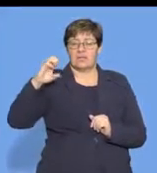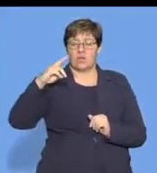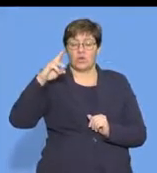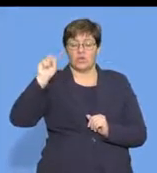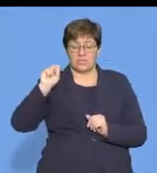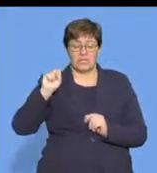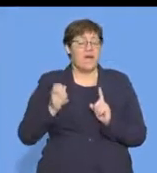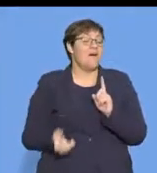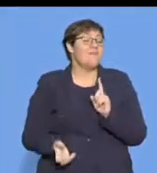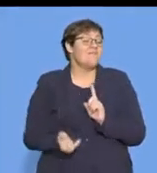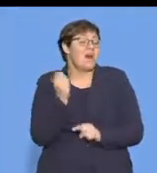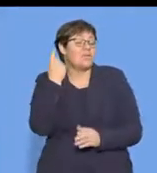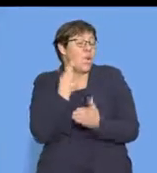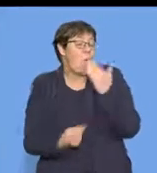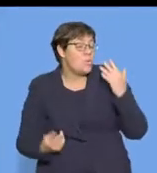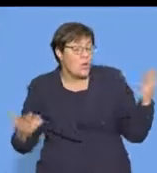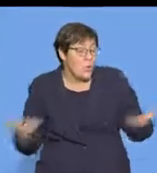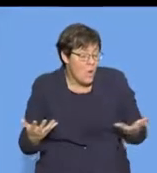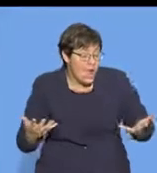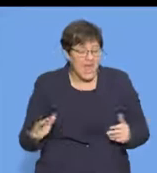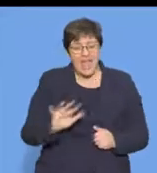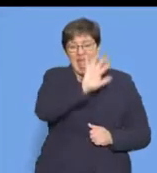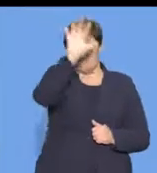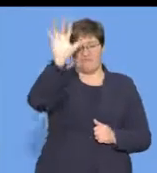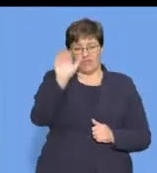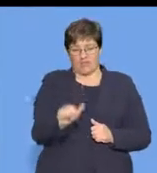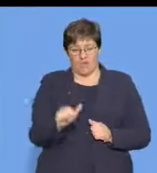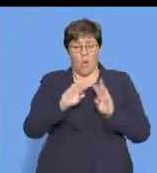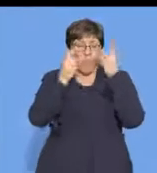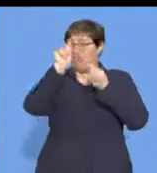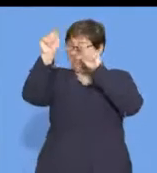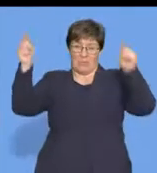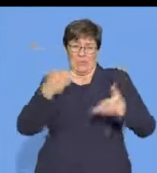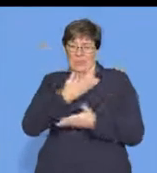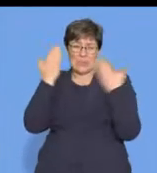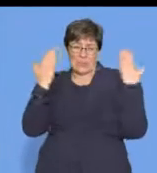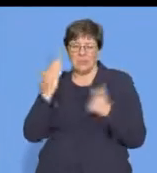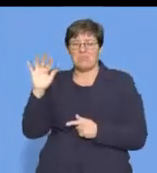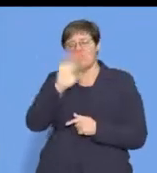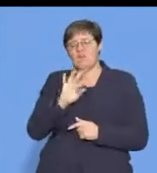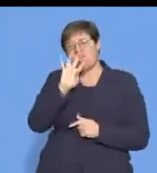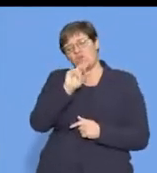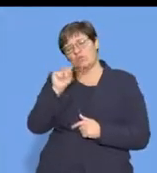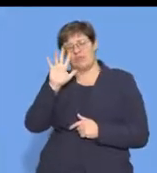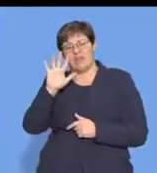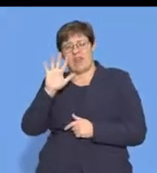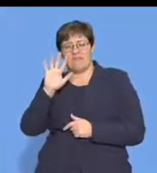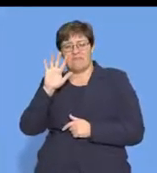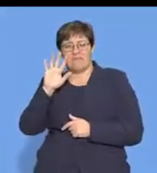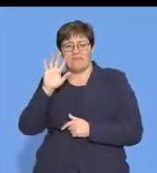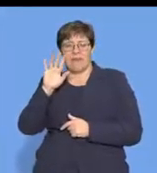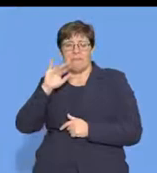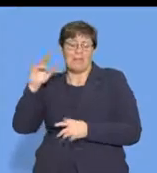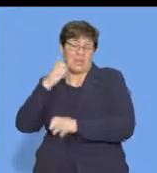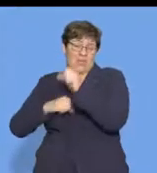only. They were found nowhere else in the world, and they lived about 4 to 5.5 million years ago. And